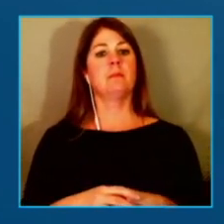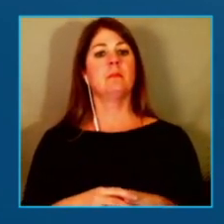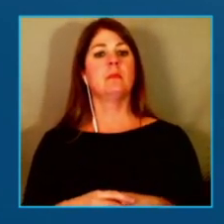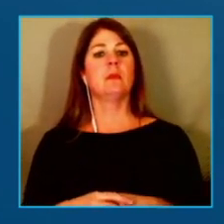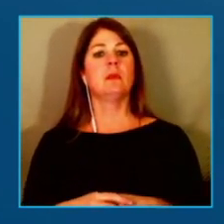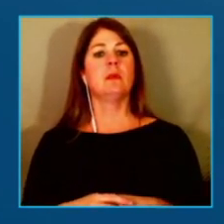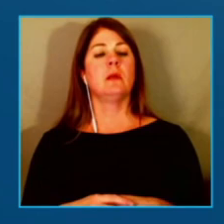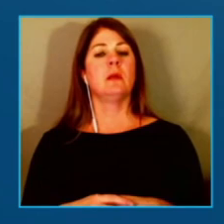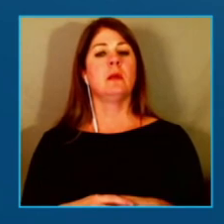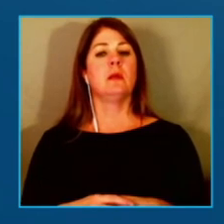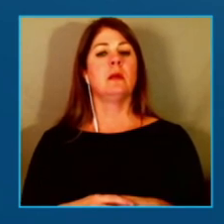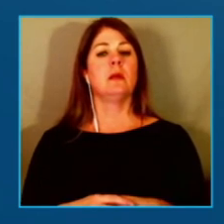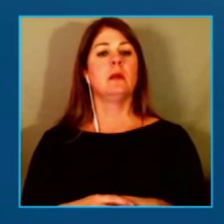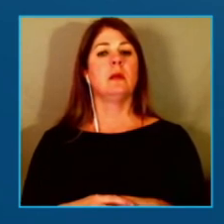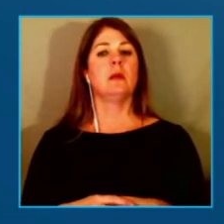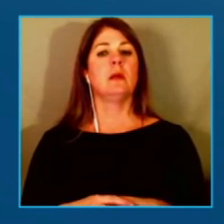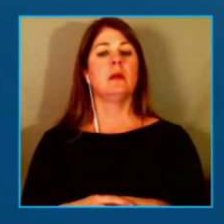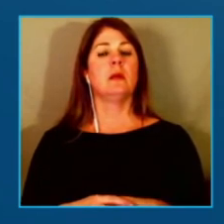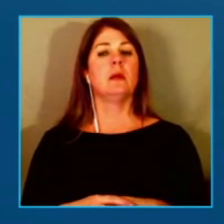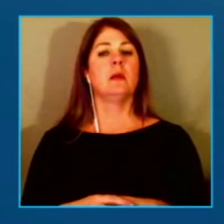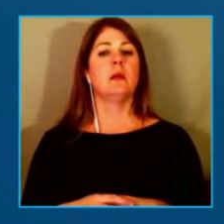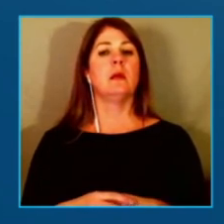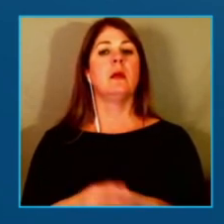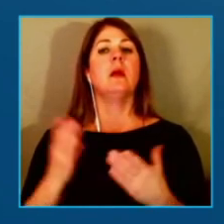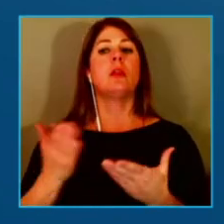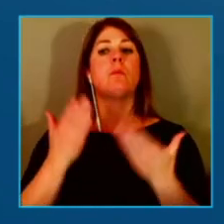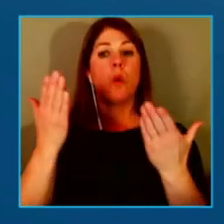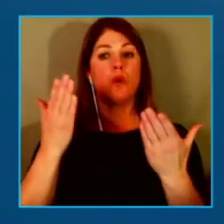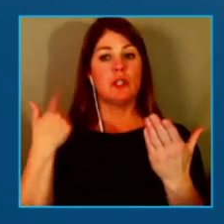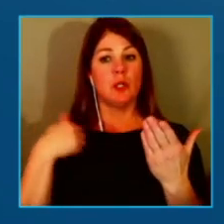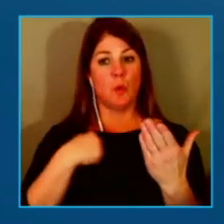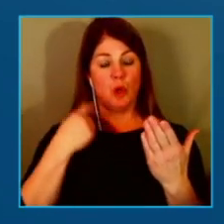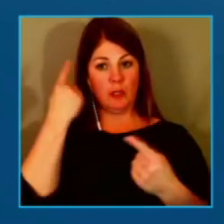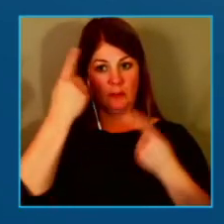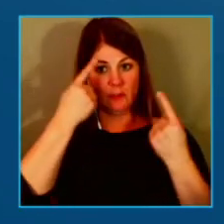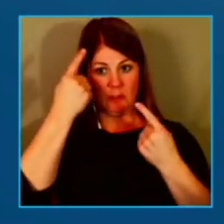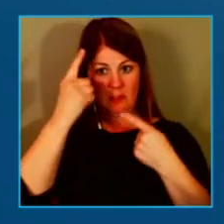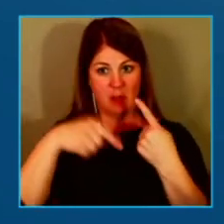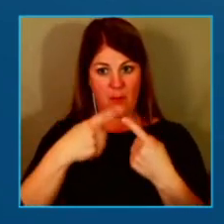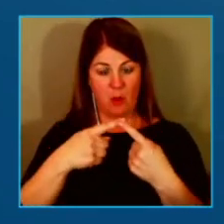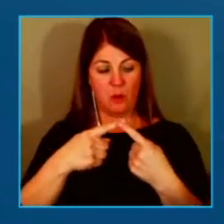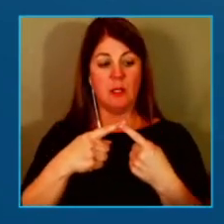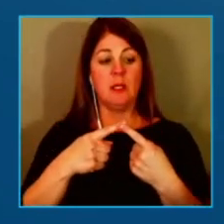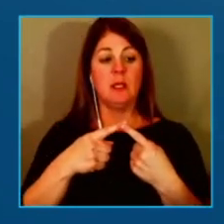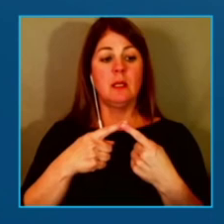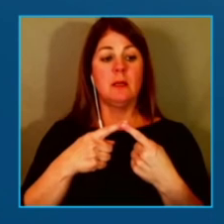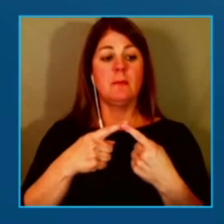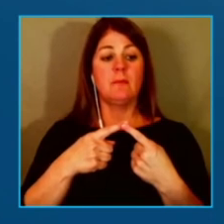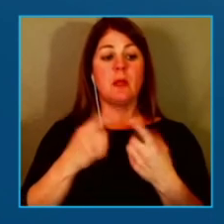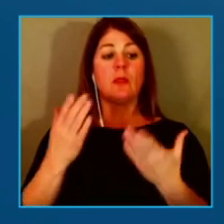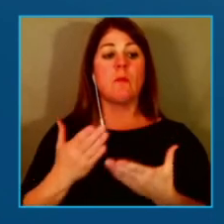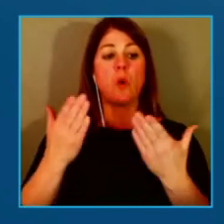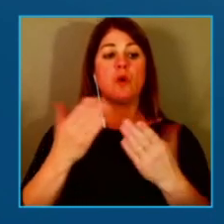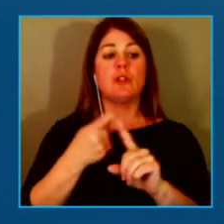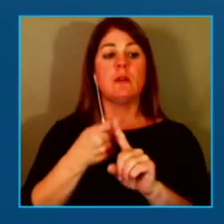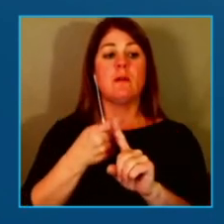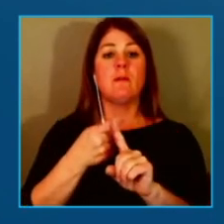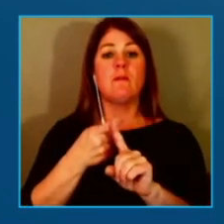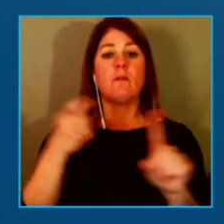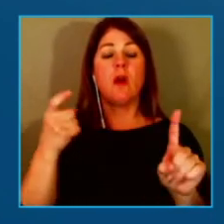the motion that is under consideration is the motion from Ms.